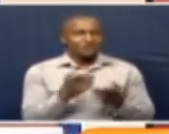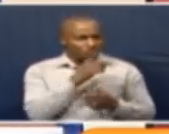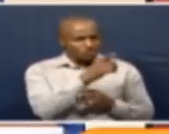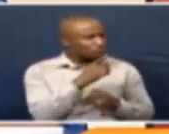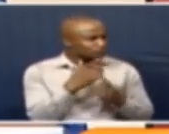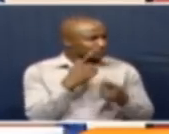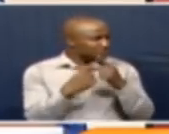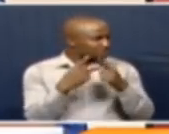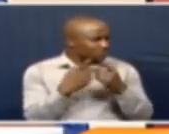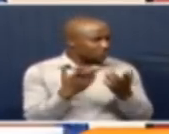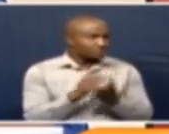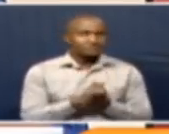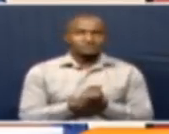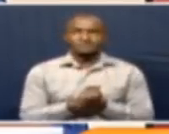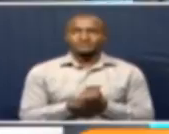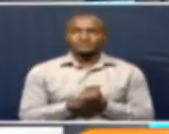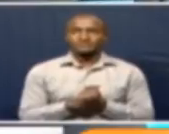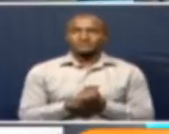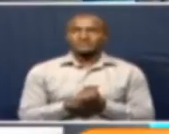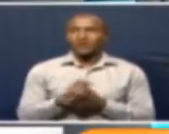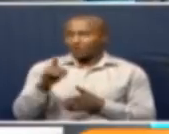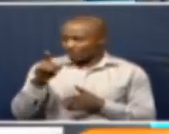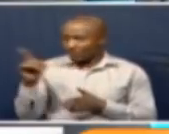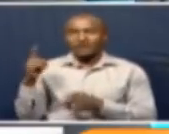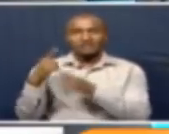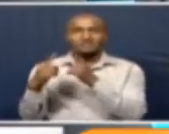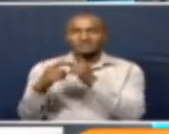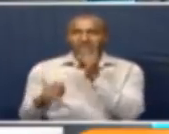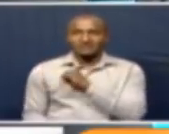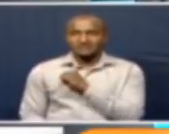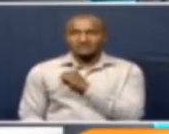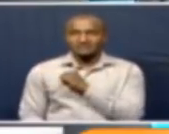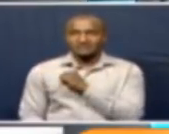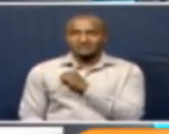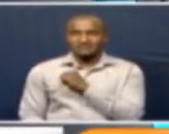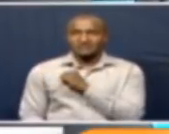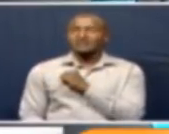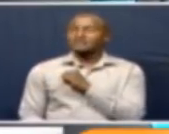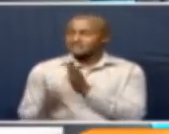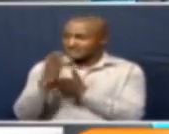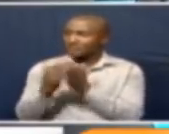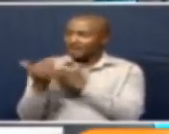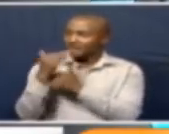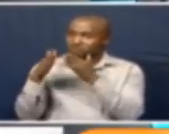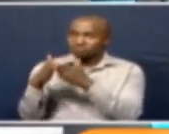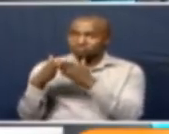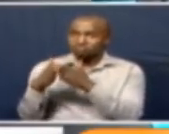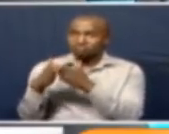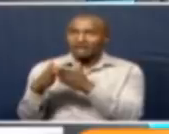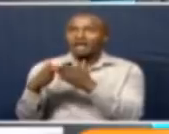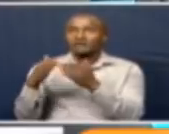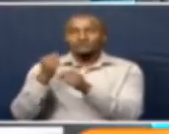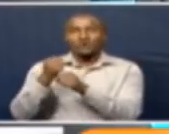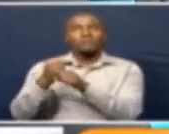your story? I've actually experienced all of them. I've experienced sexual exploitations. I have lost